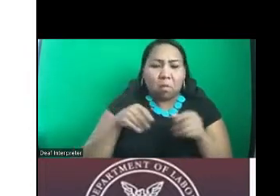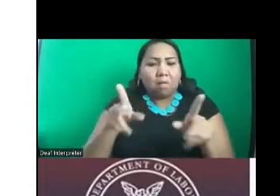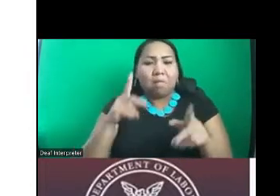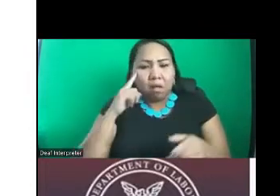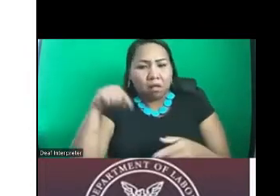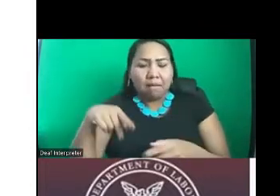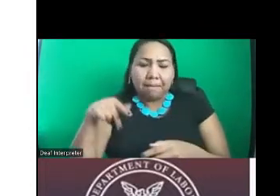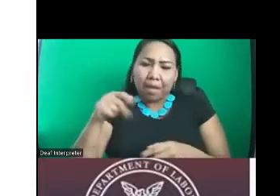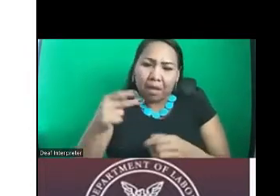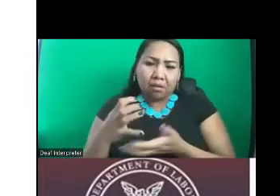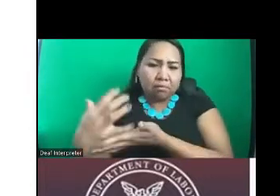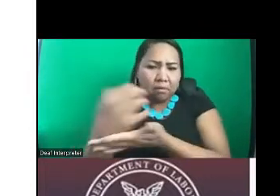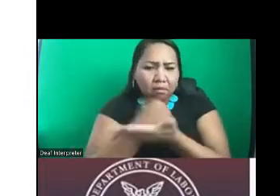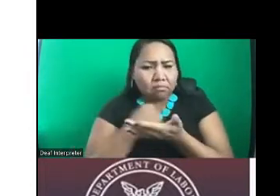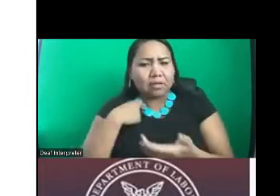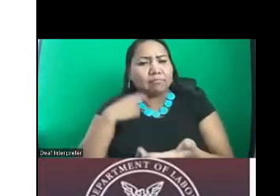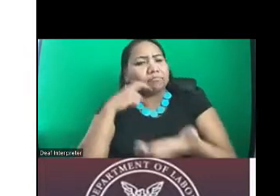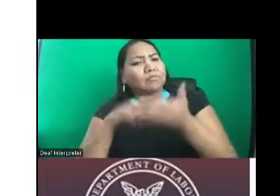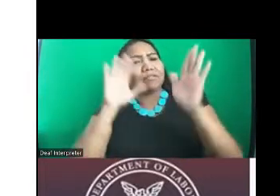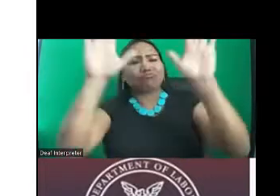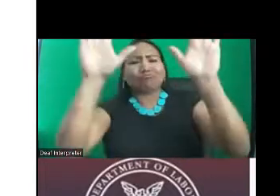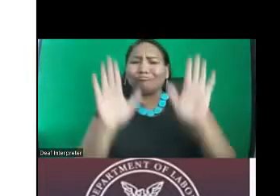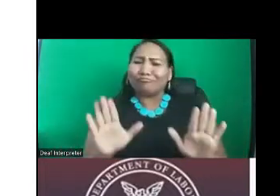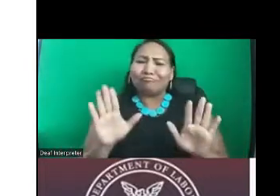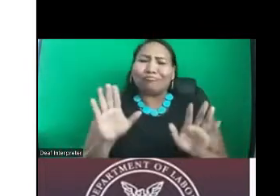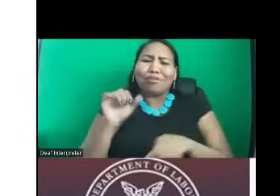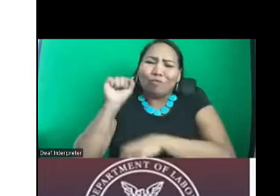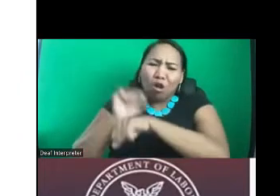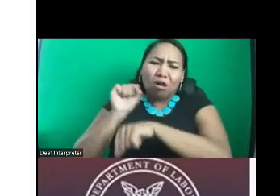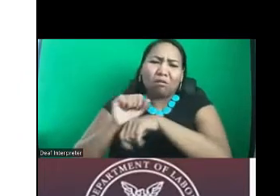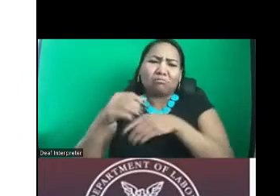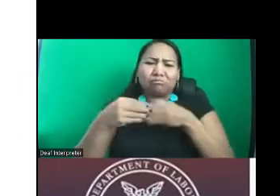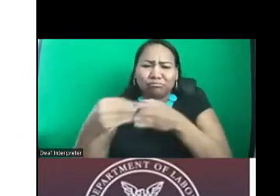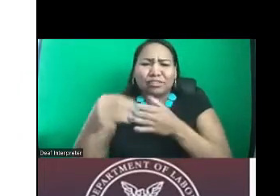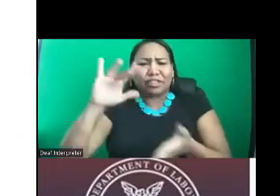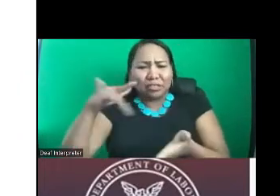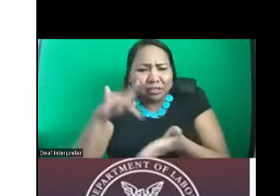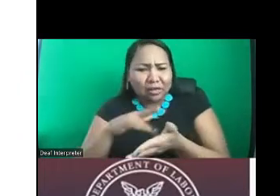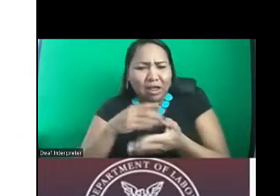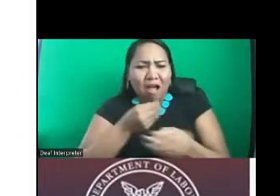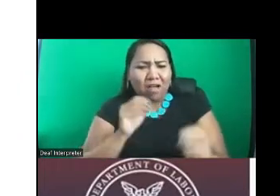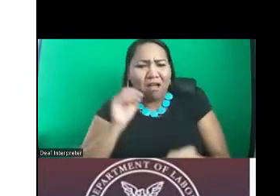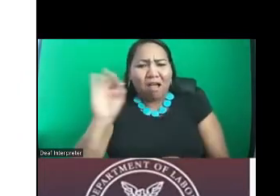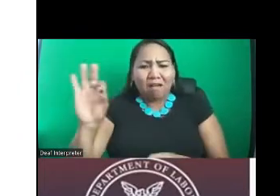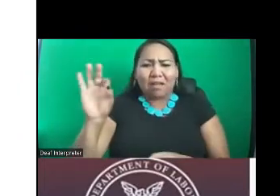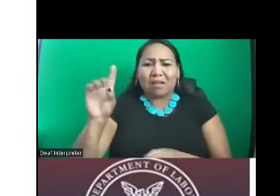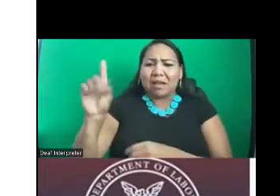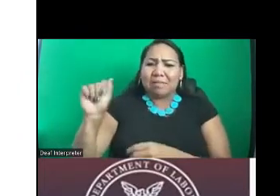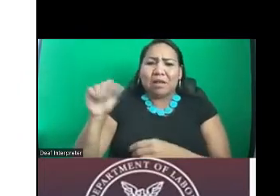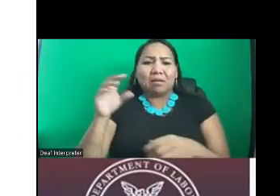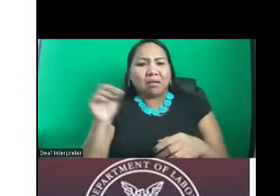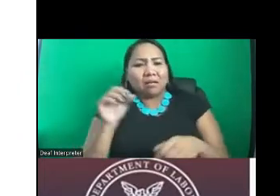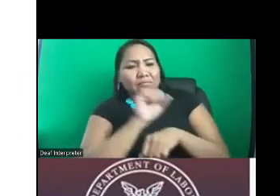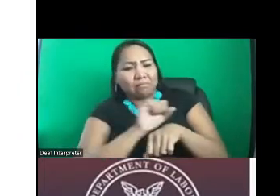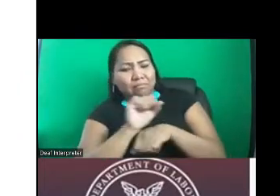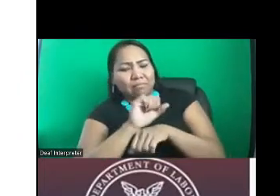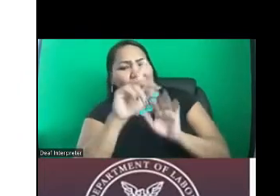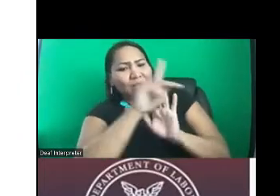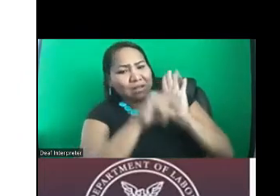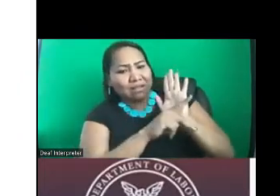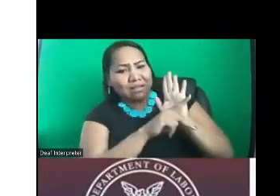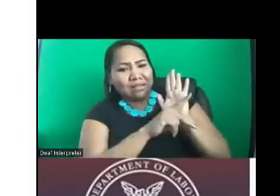great work the Lead Center and our Office of Disability and Employment Policy are doing to serve Native American communities and individuals